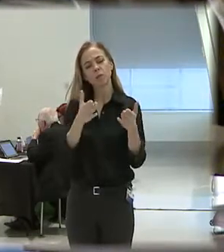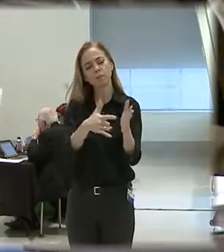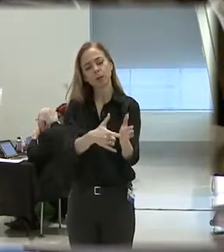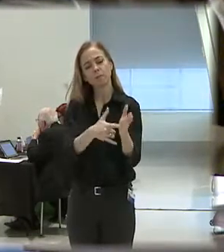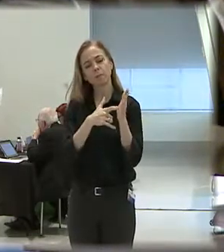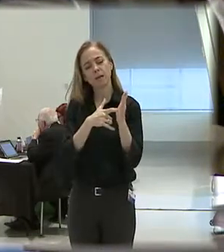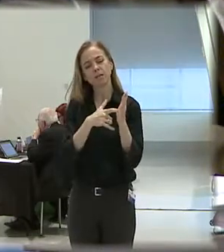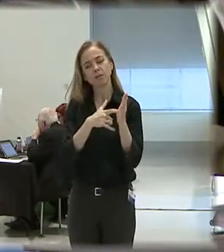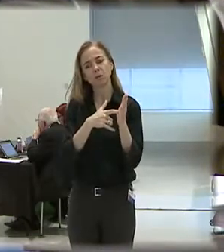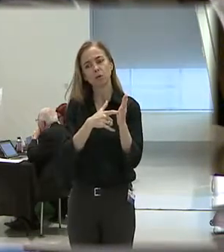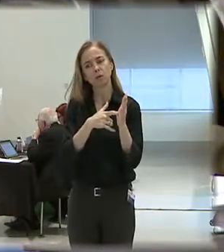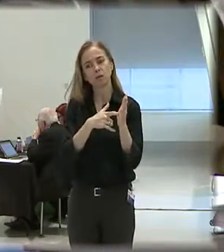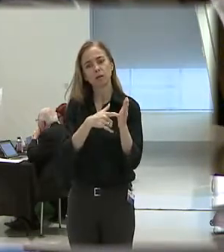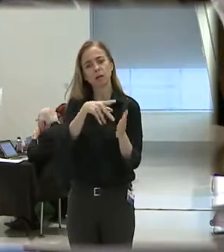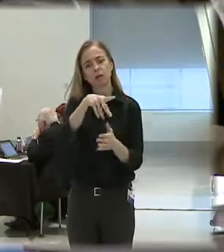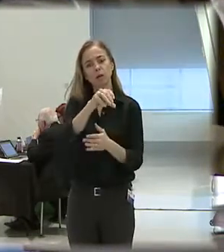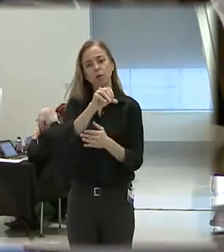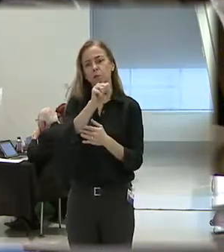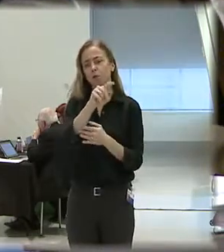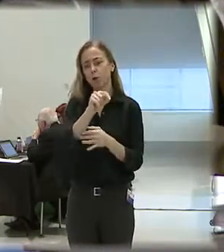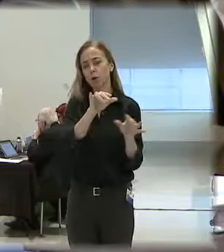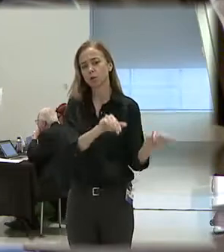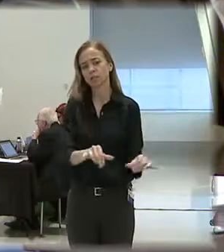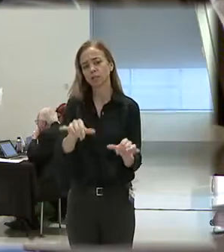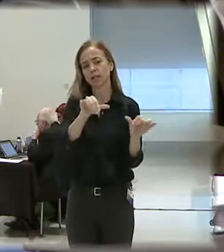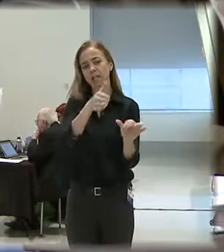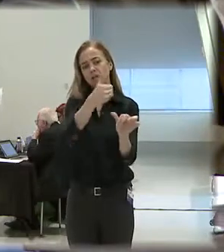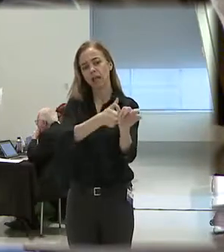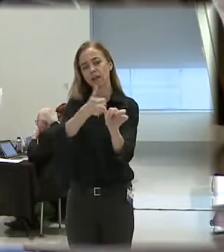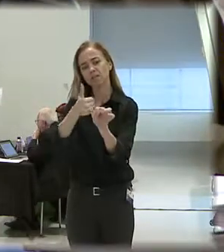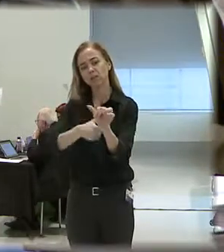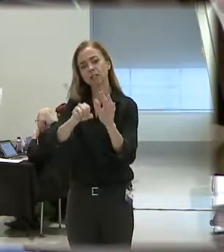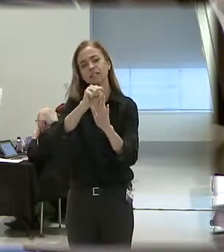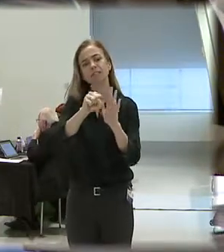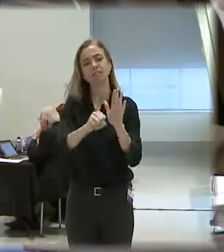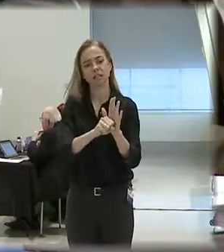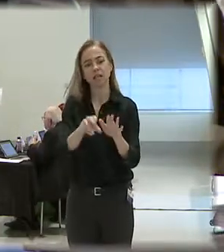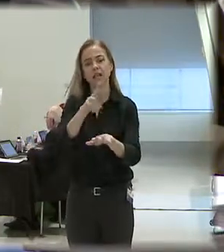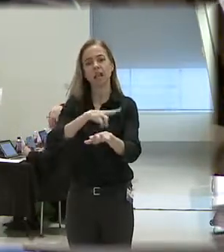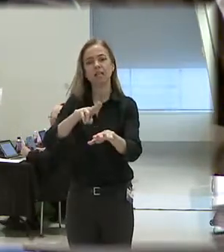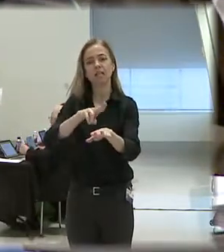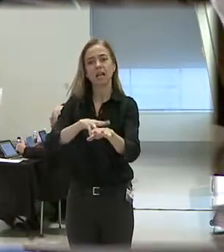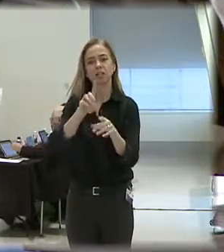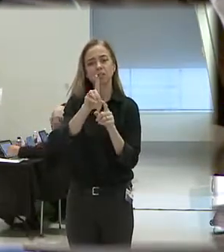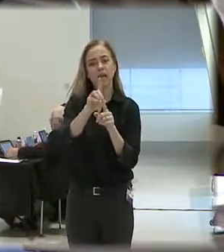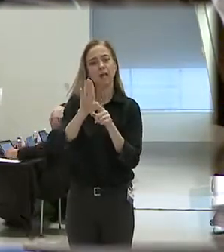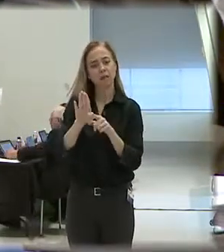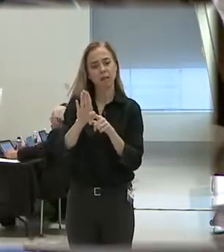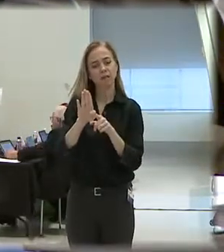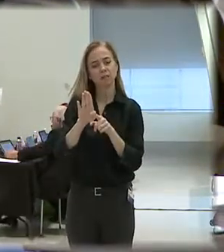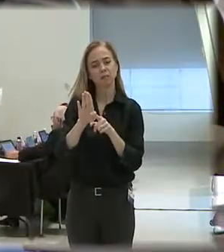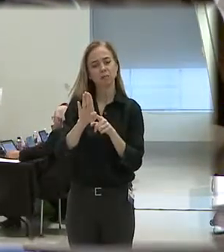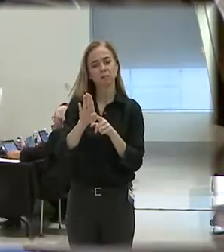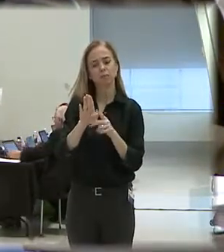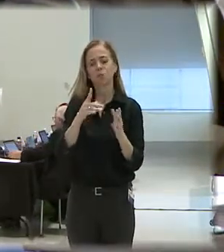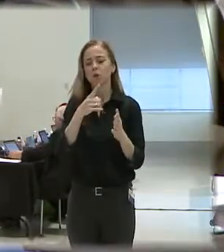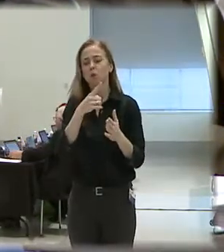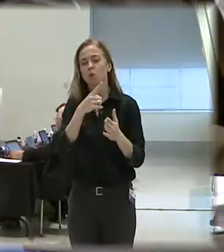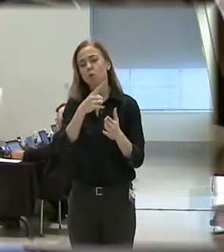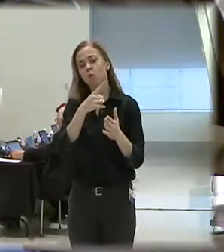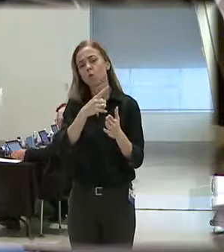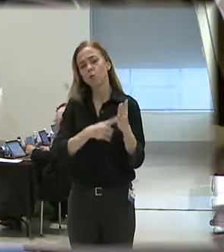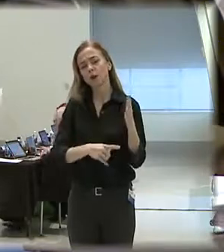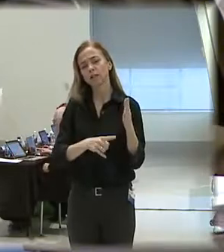post standards in every state and a national database. I'm just wondering what the